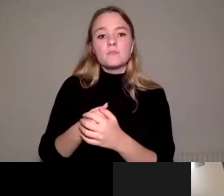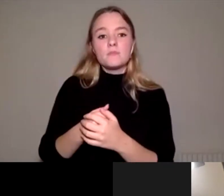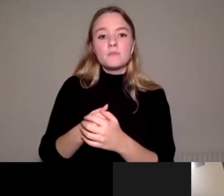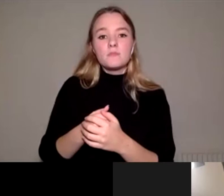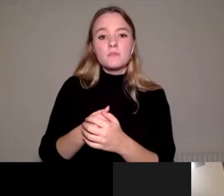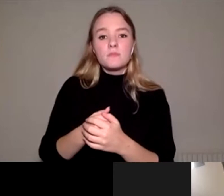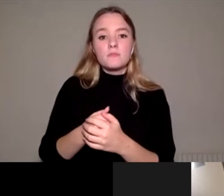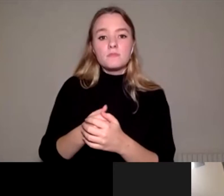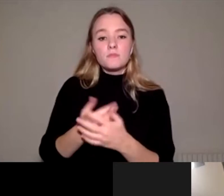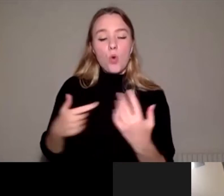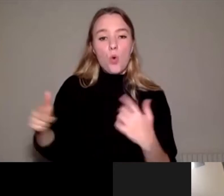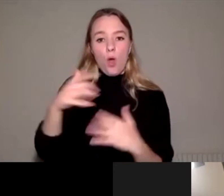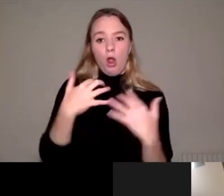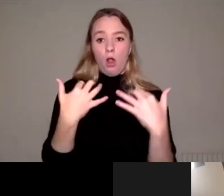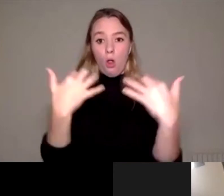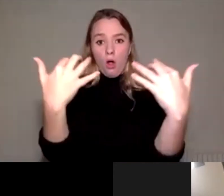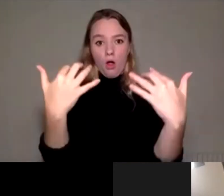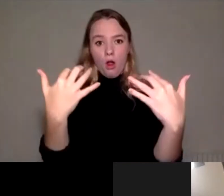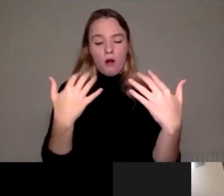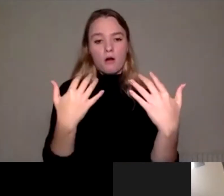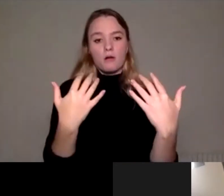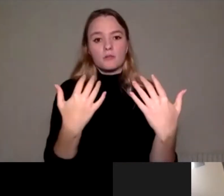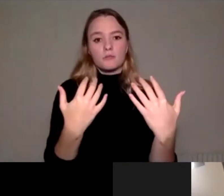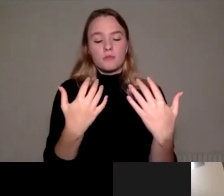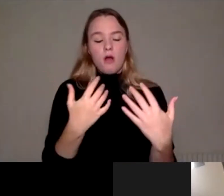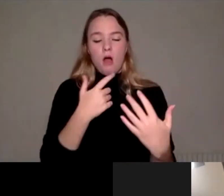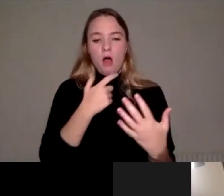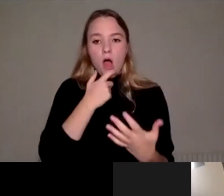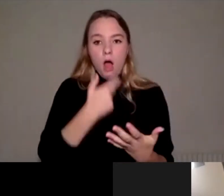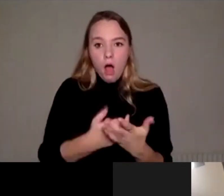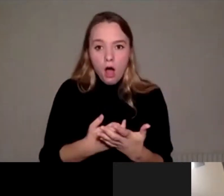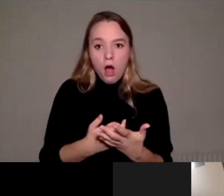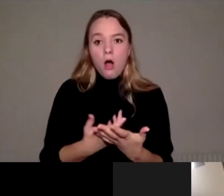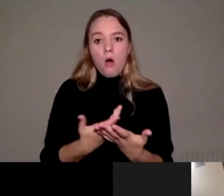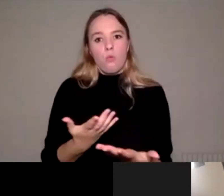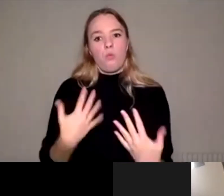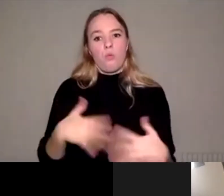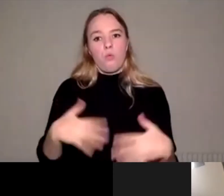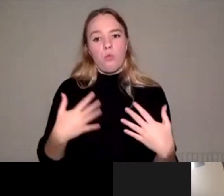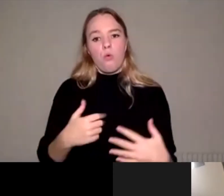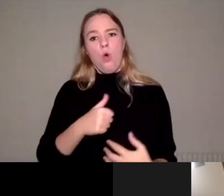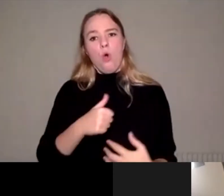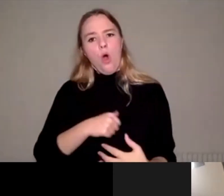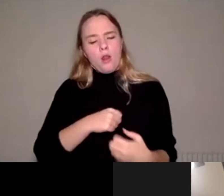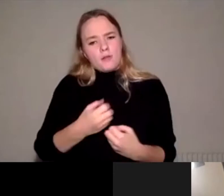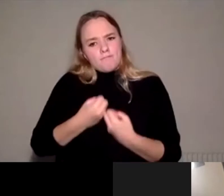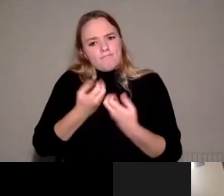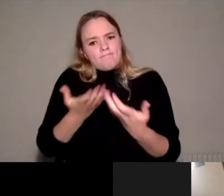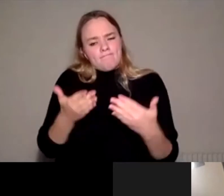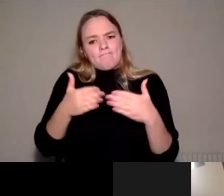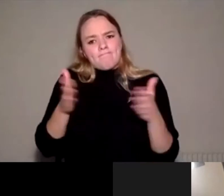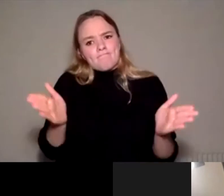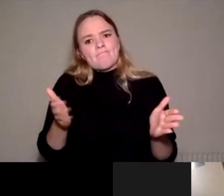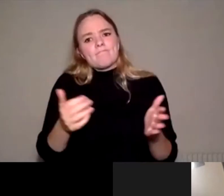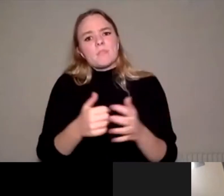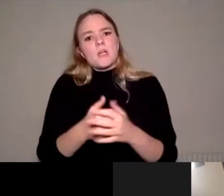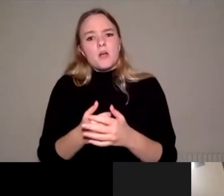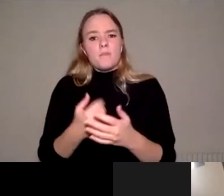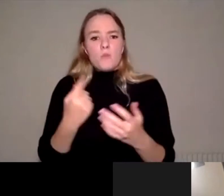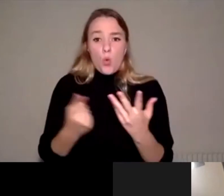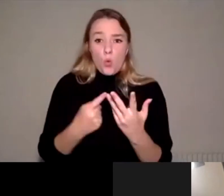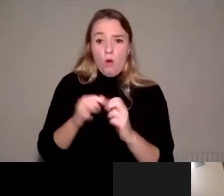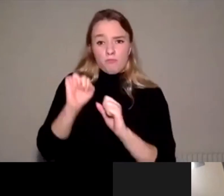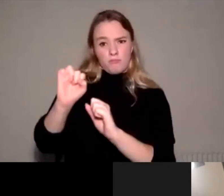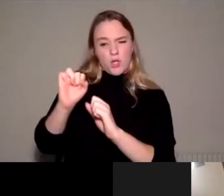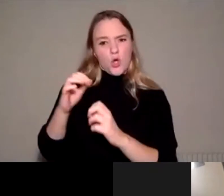group were just kind of stunned by Maia's honesty and vulnerability, but also your strength, Maia.